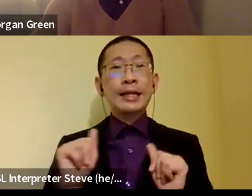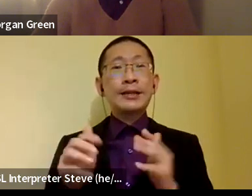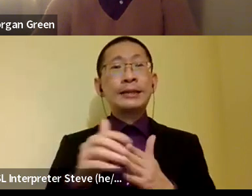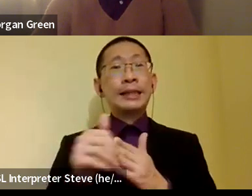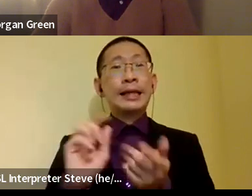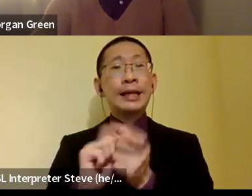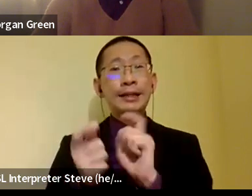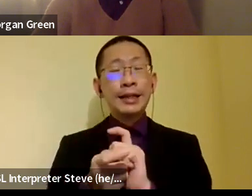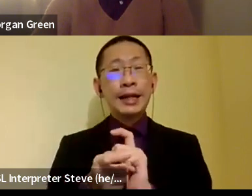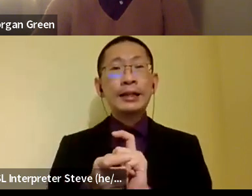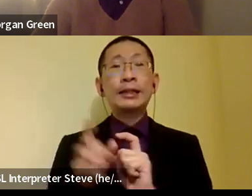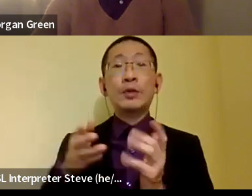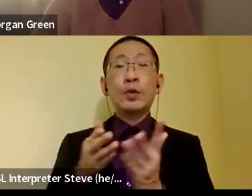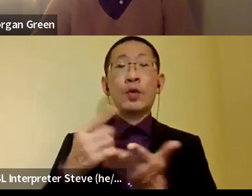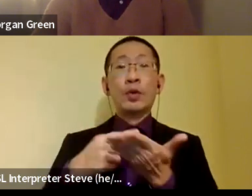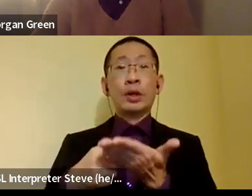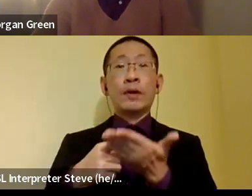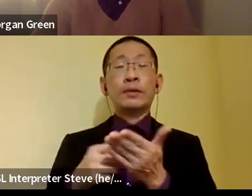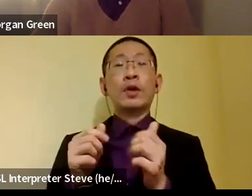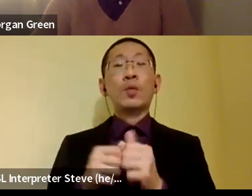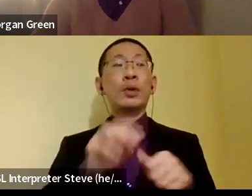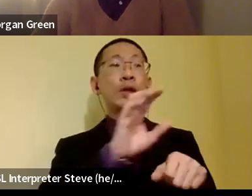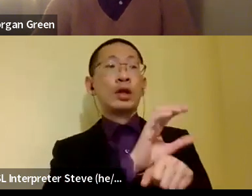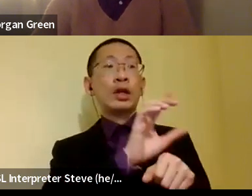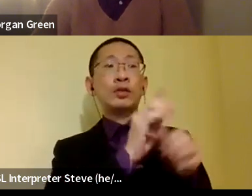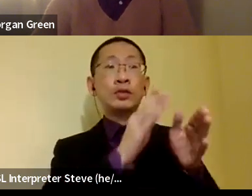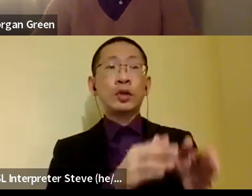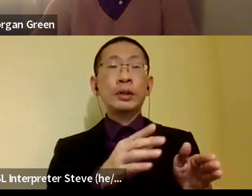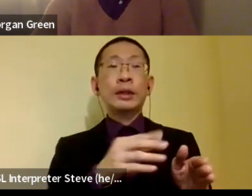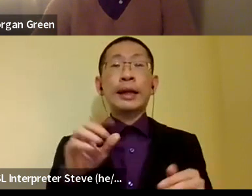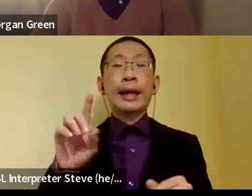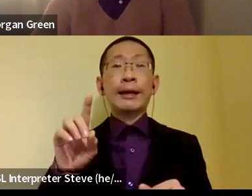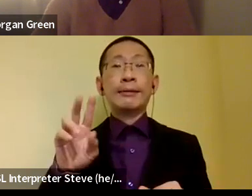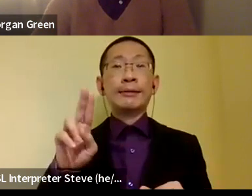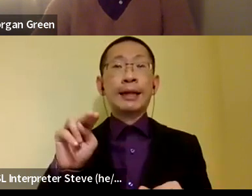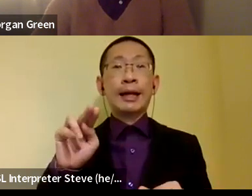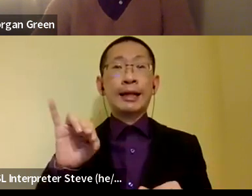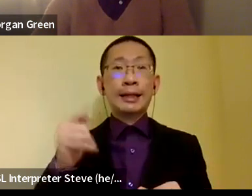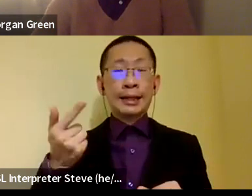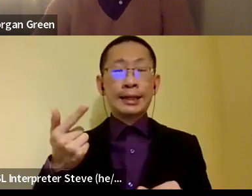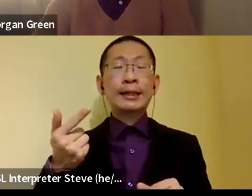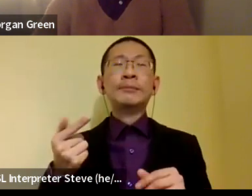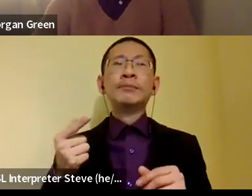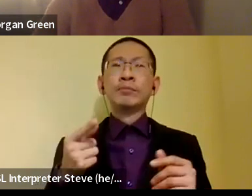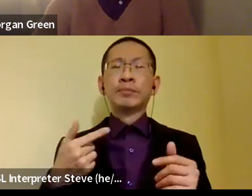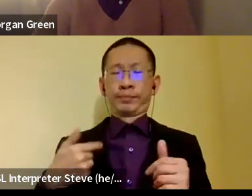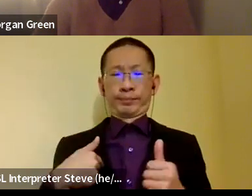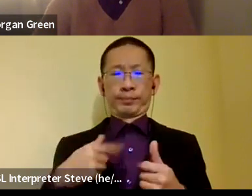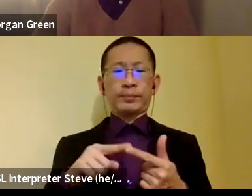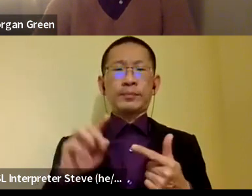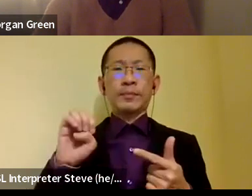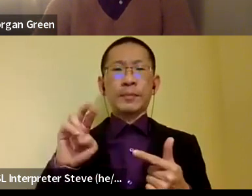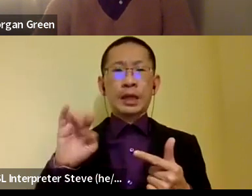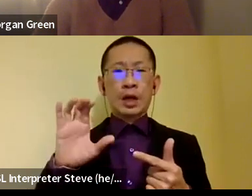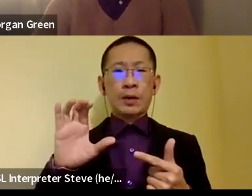it was through a conversation with a consultant, Ann Dunning, that at the time it was myself, Eric